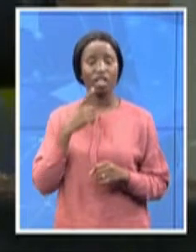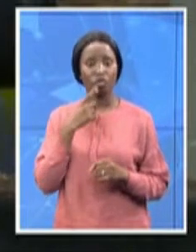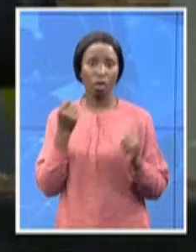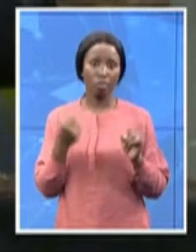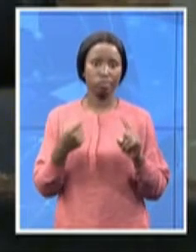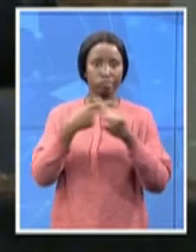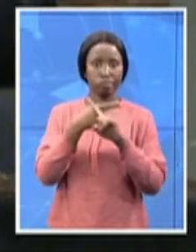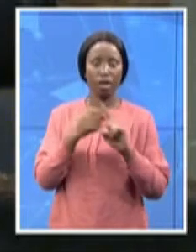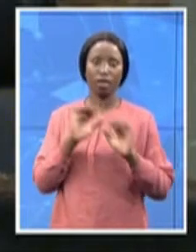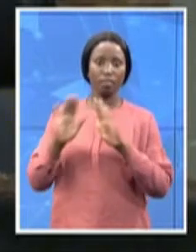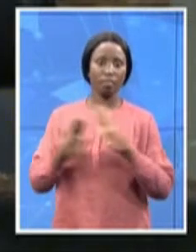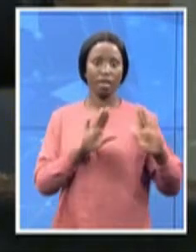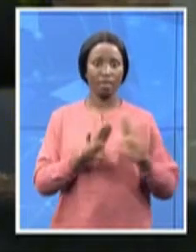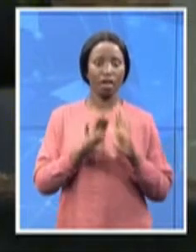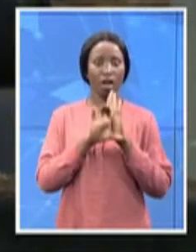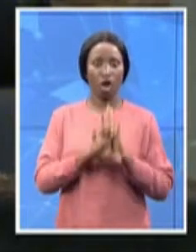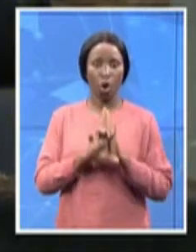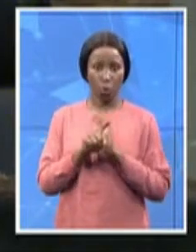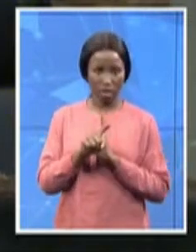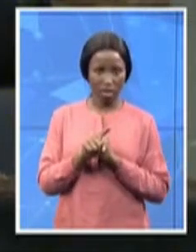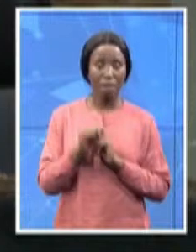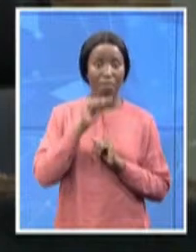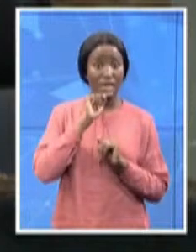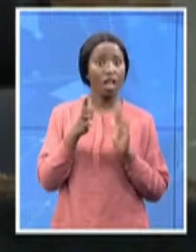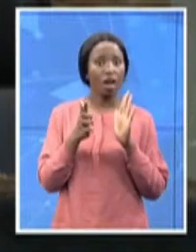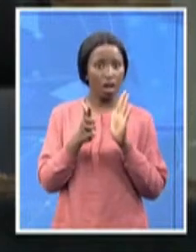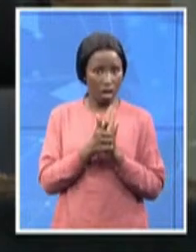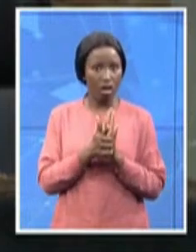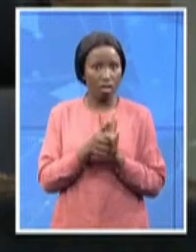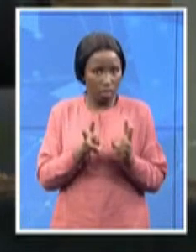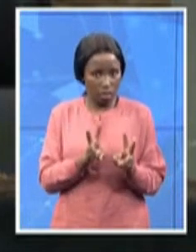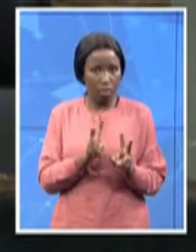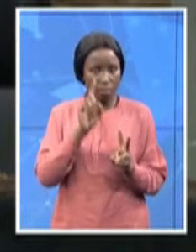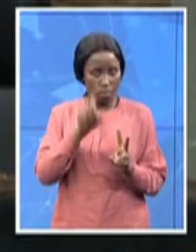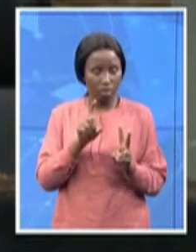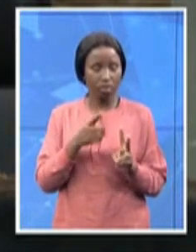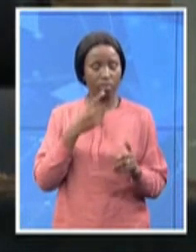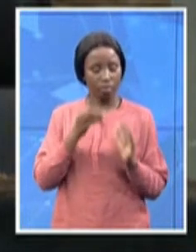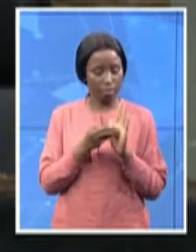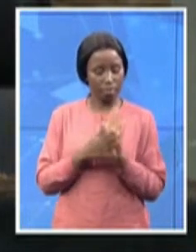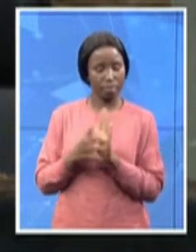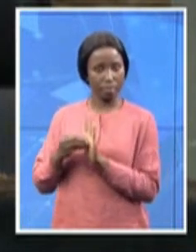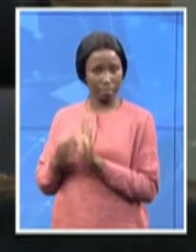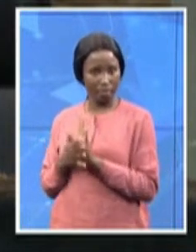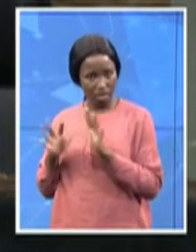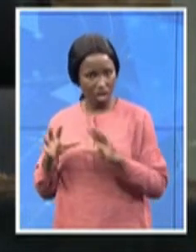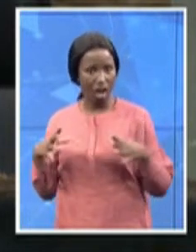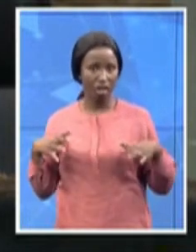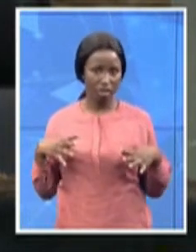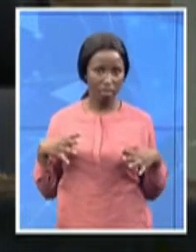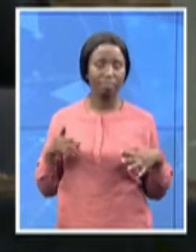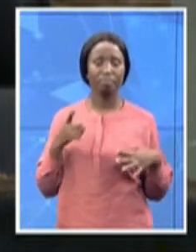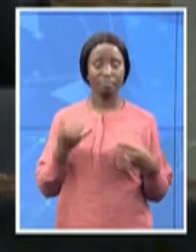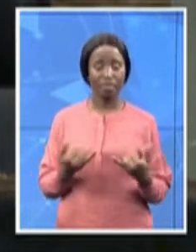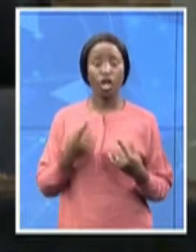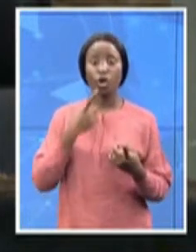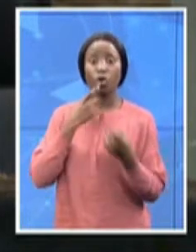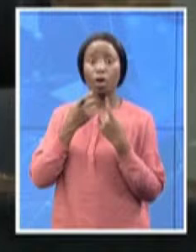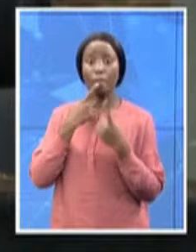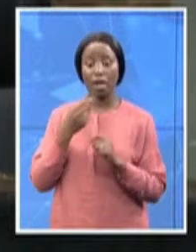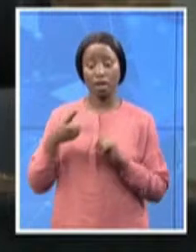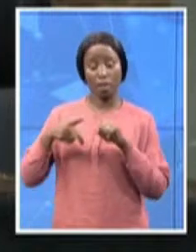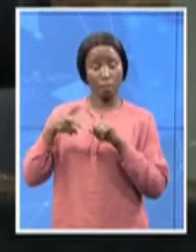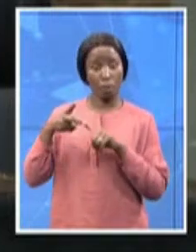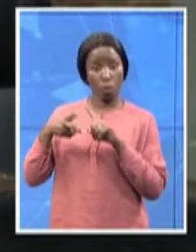instrument on which the complaints were based, whereas these complaints defined issues to be investigated by